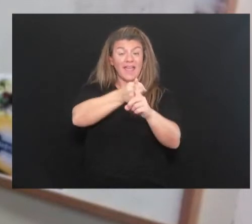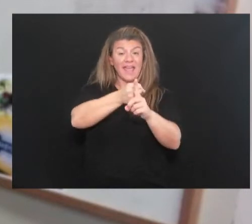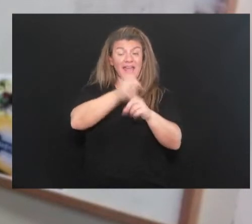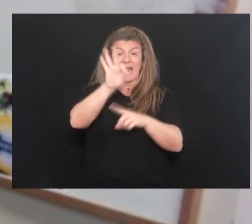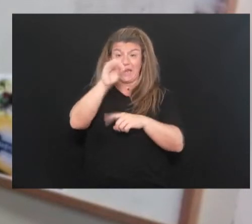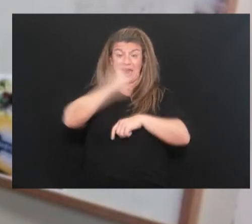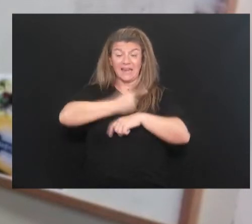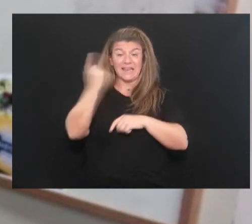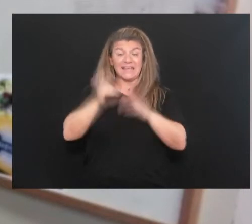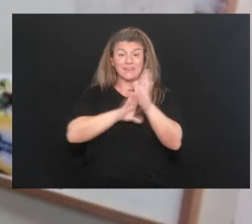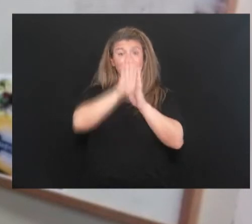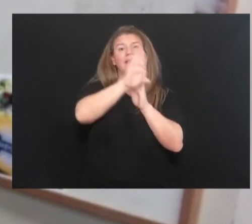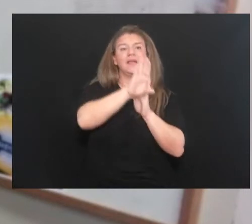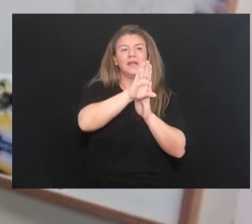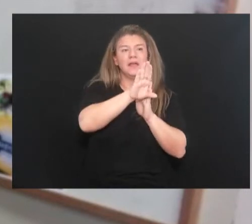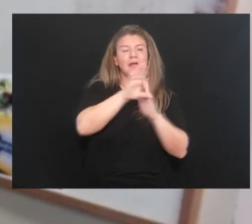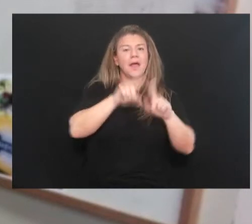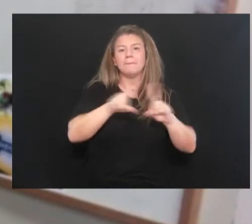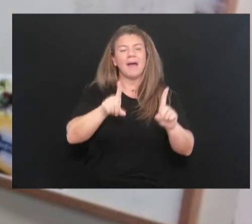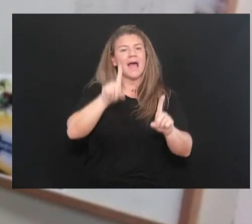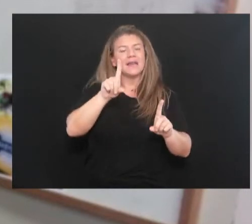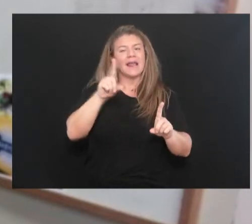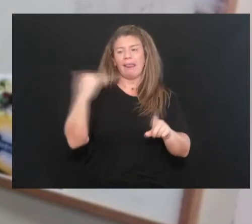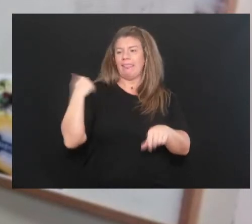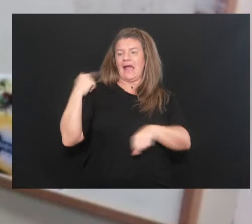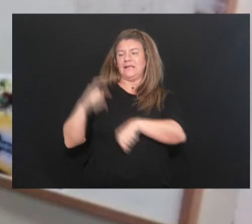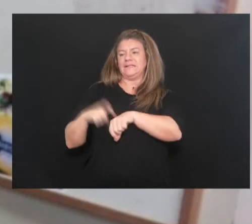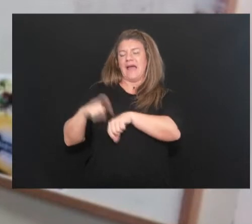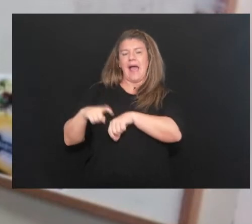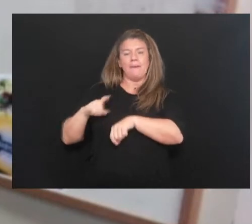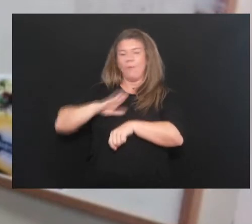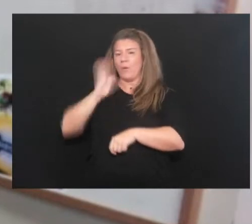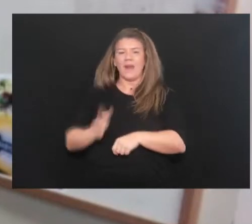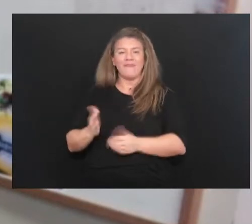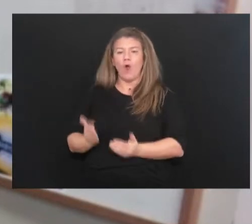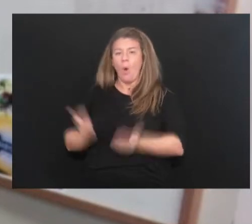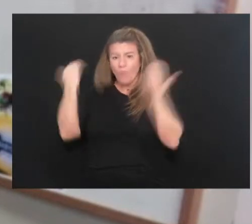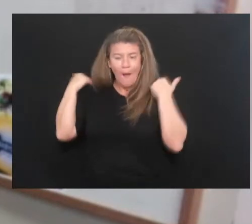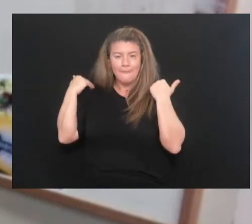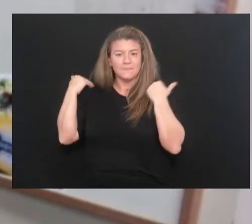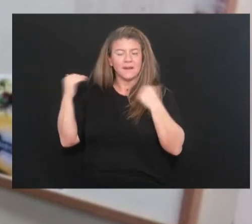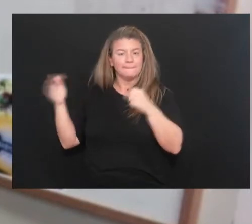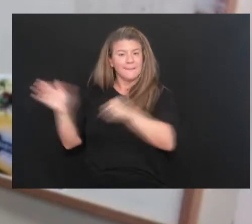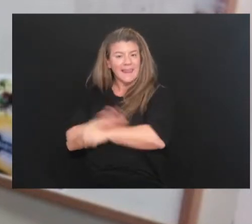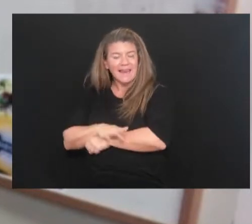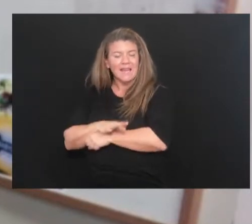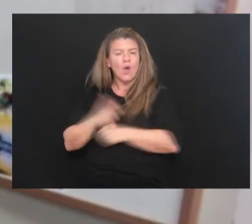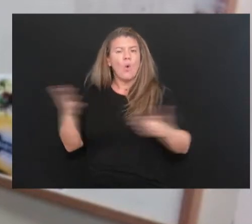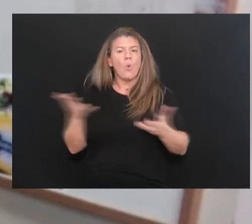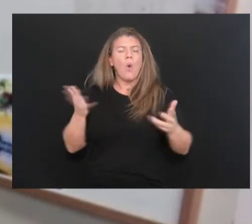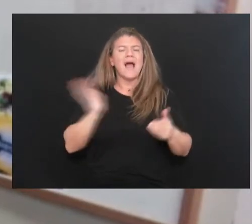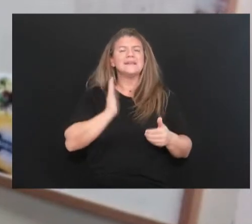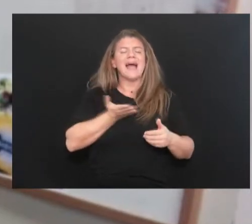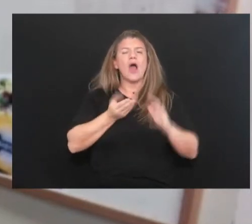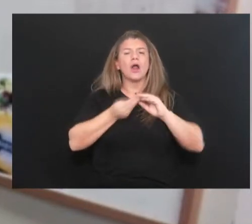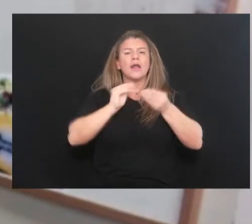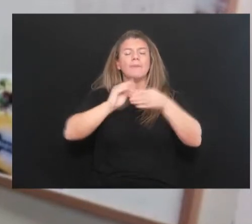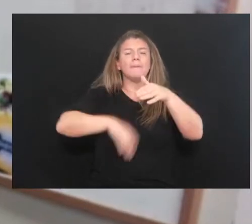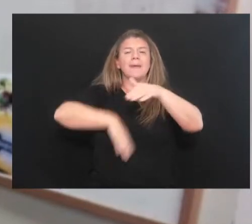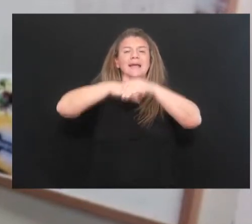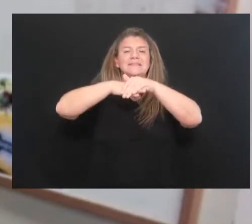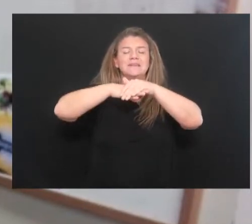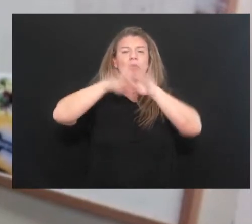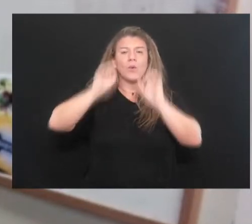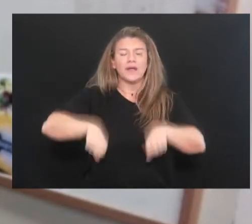days, but even at the last peak, I don't think our hospital systems were completely overwhelmed. What is the ceiling? What is the number of patients that